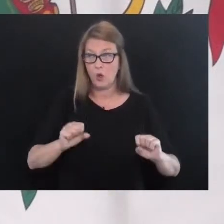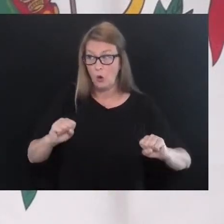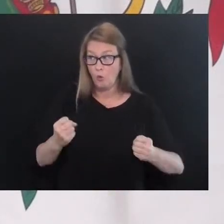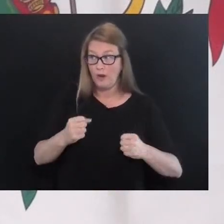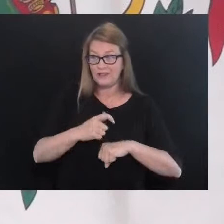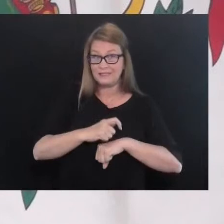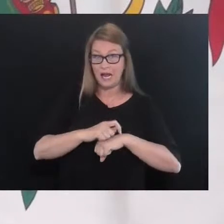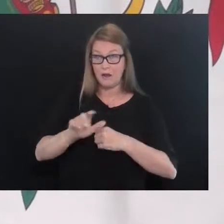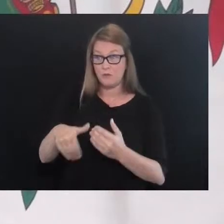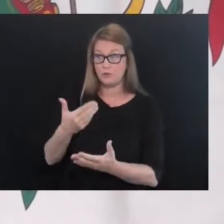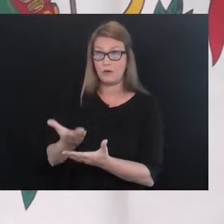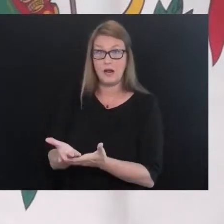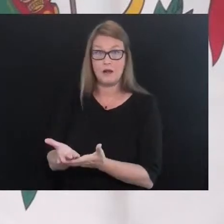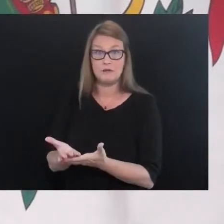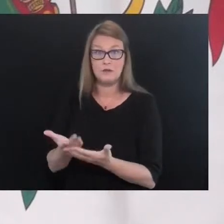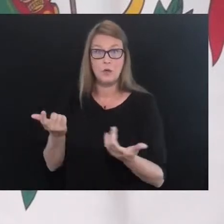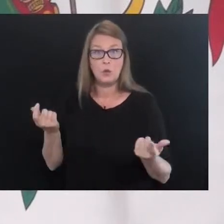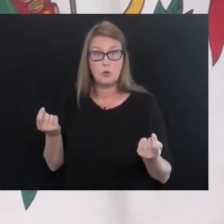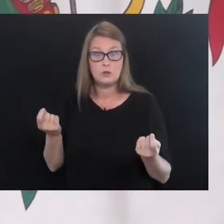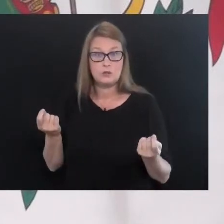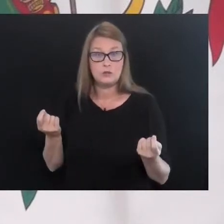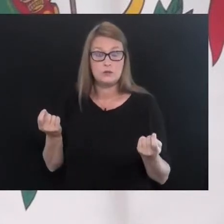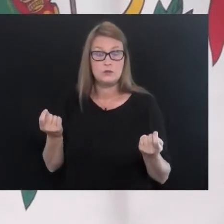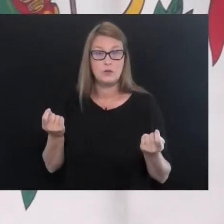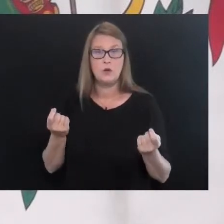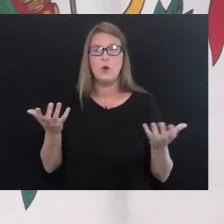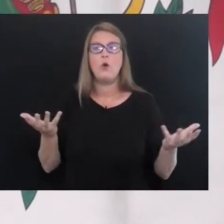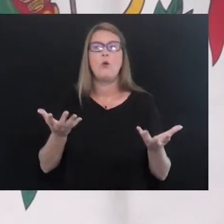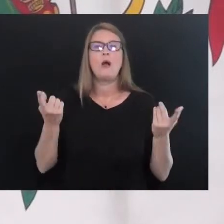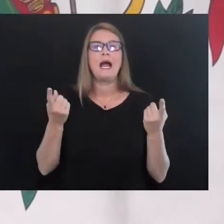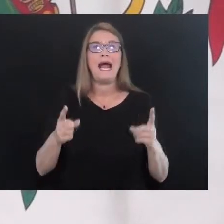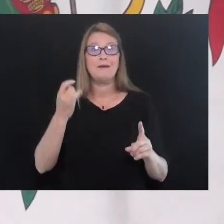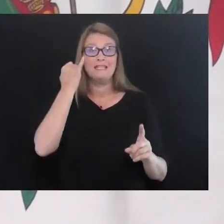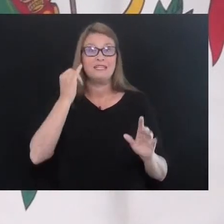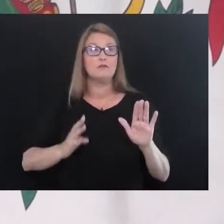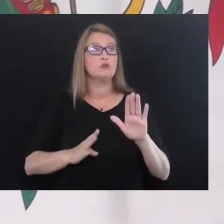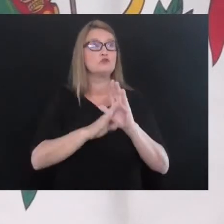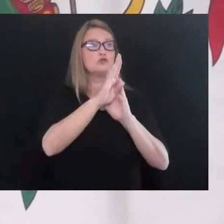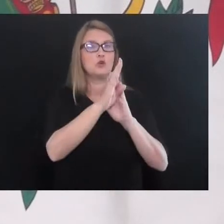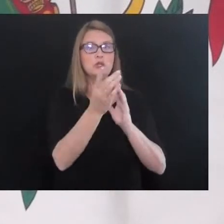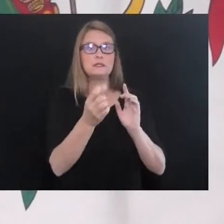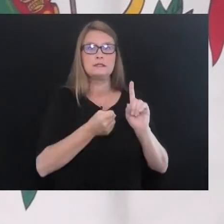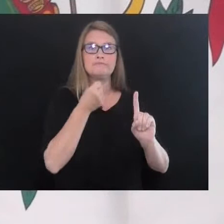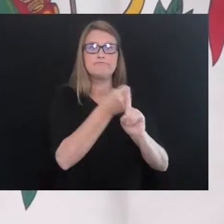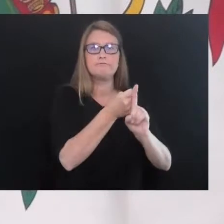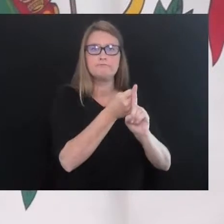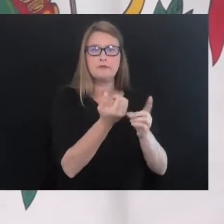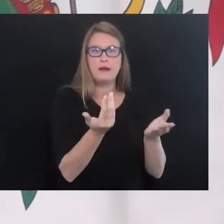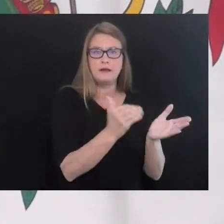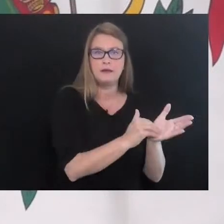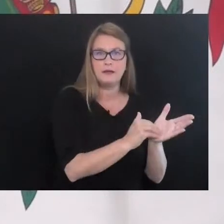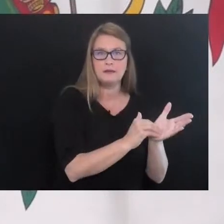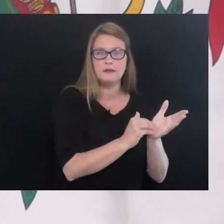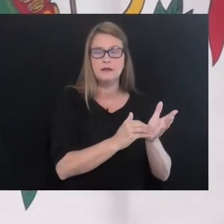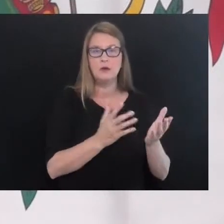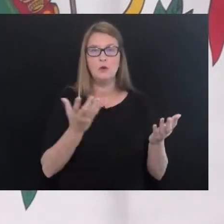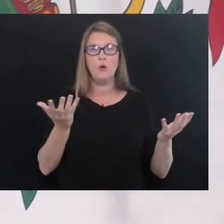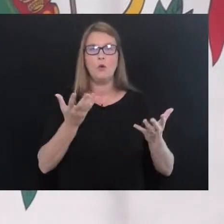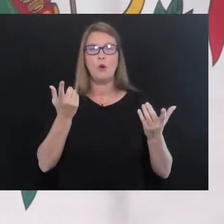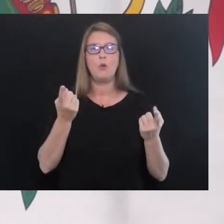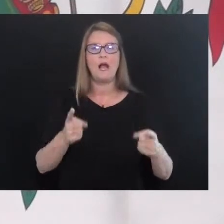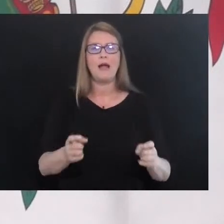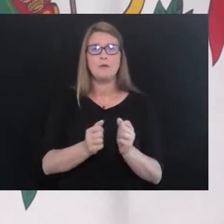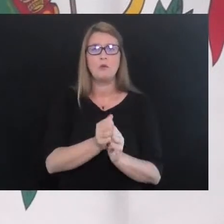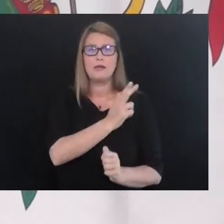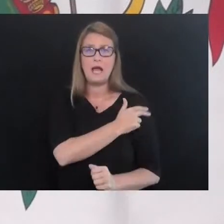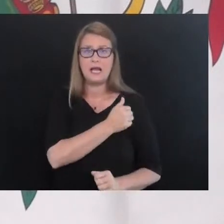comes? What's going to happen if we actually go into another surge? What's going to happen with the overloading of our